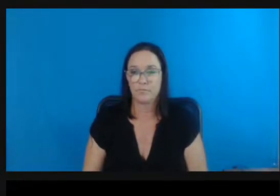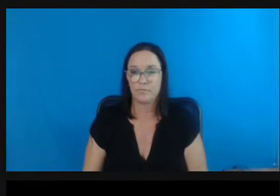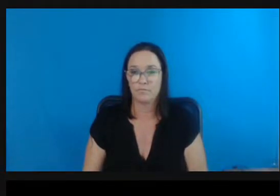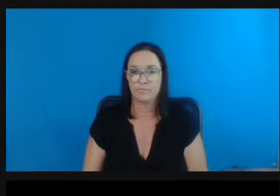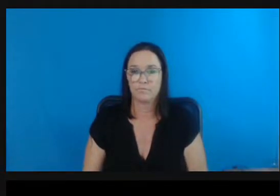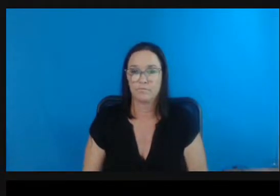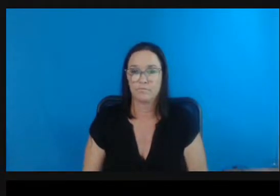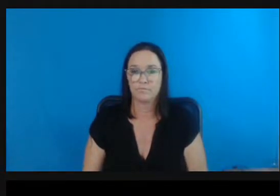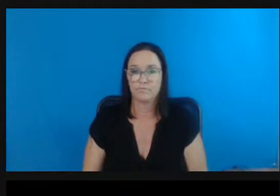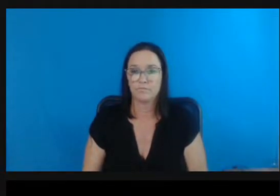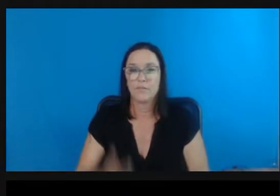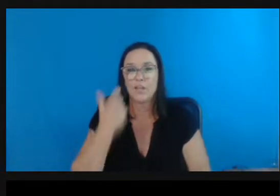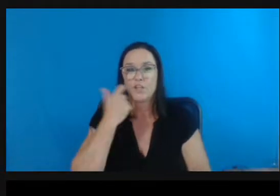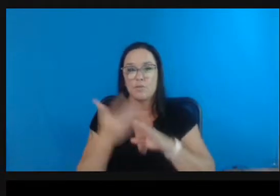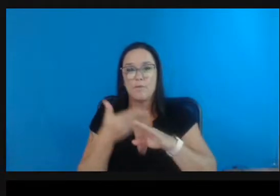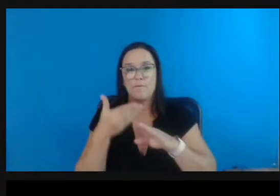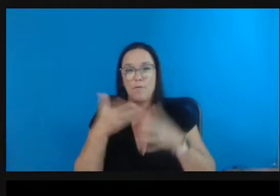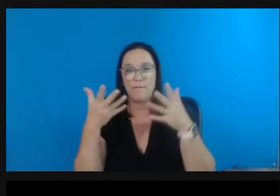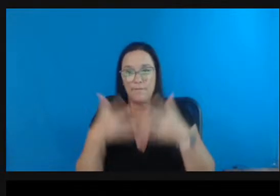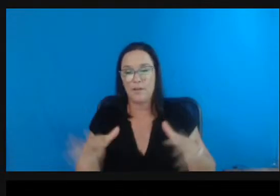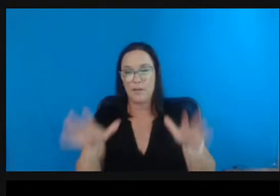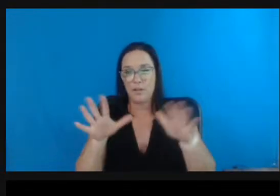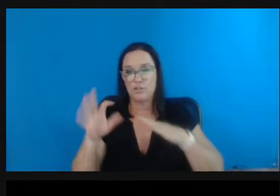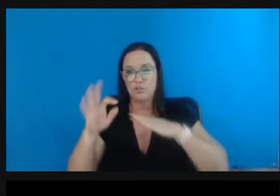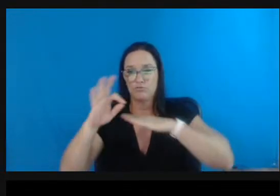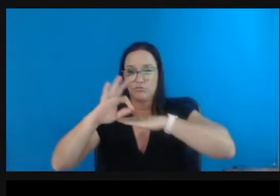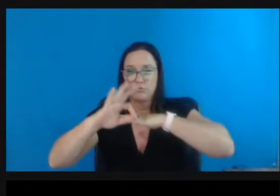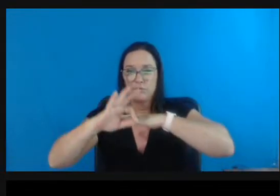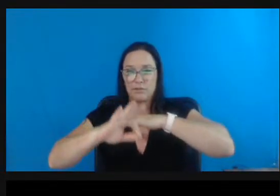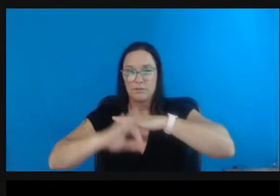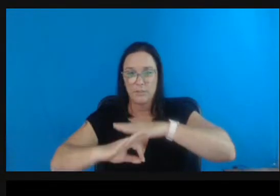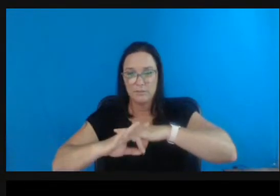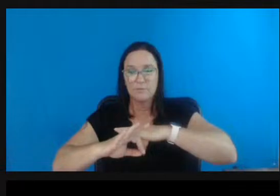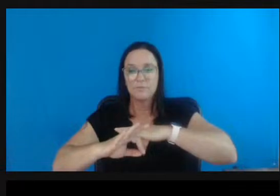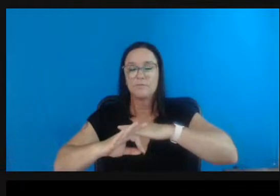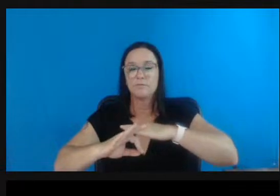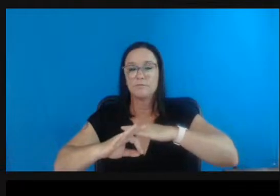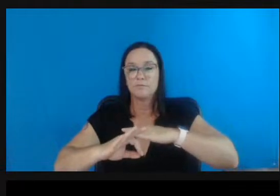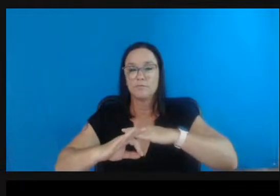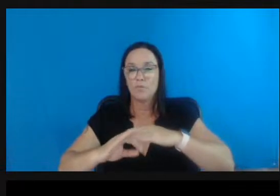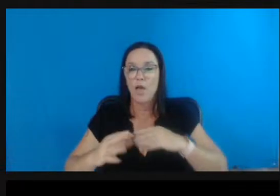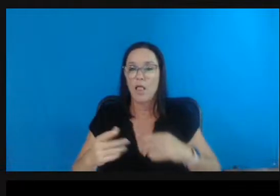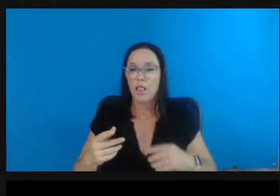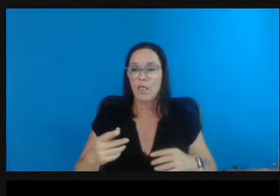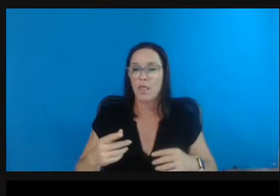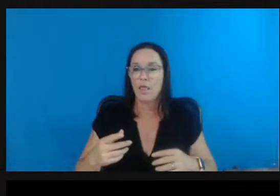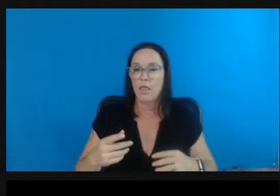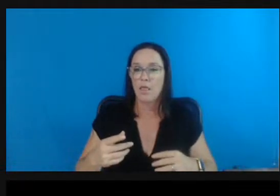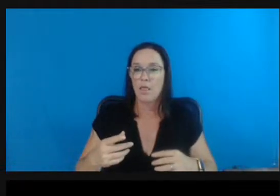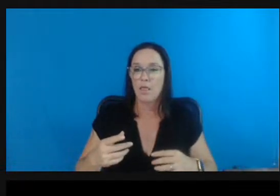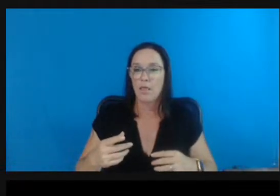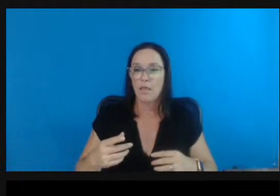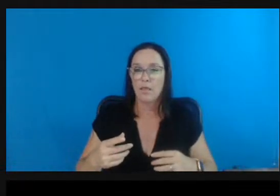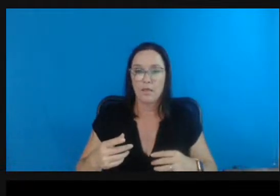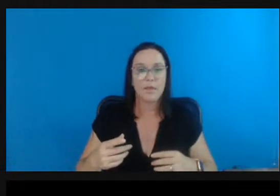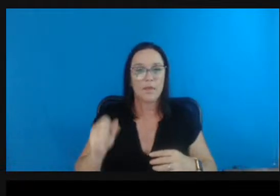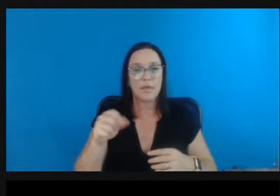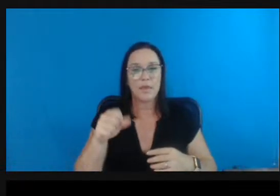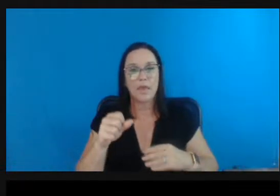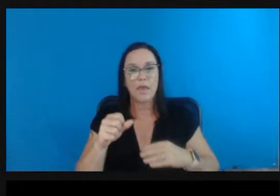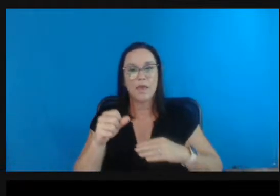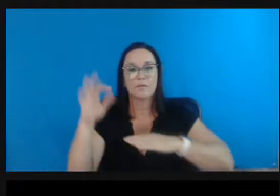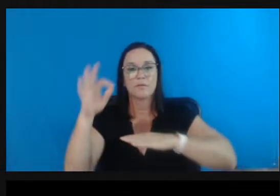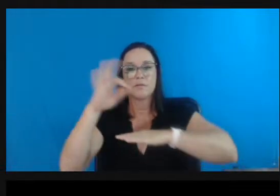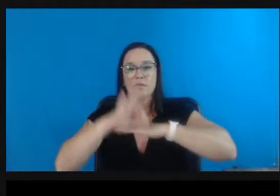So just before the end here at sunset, there's actually no, this looks like it's a sunset view